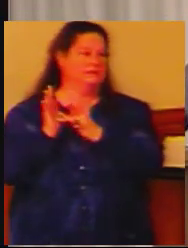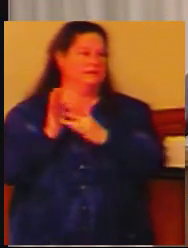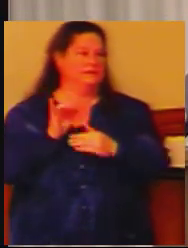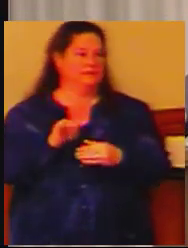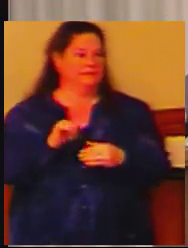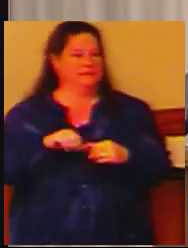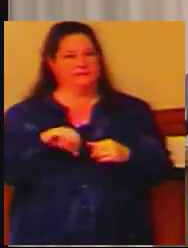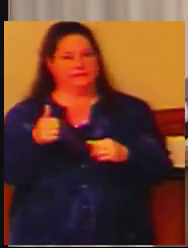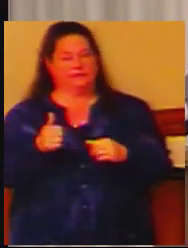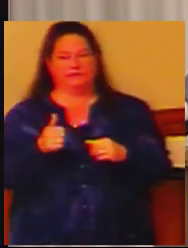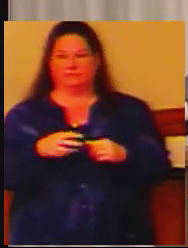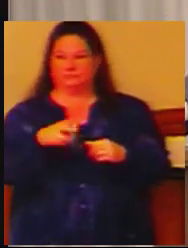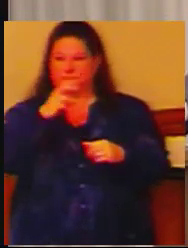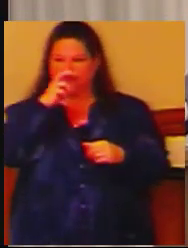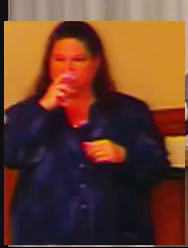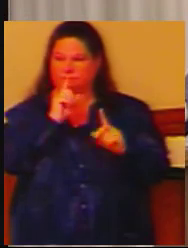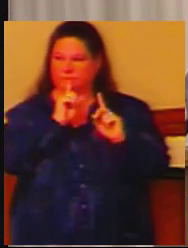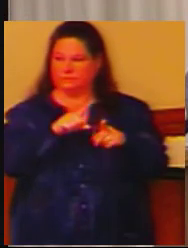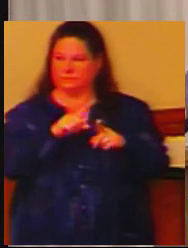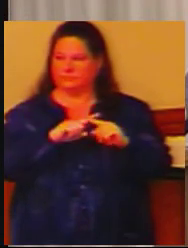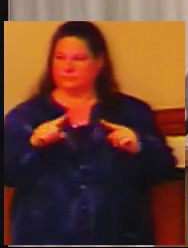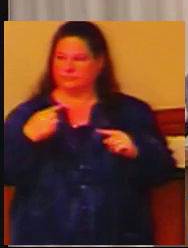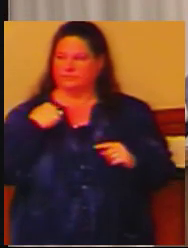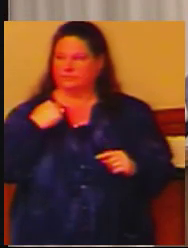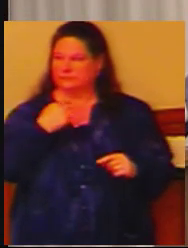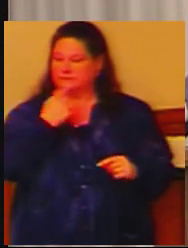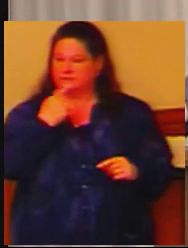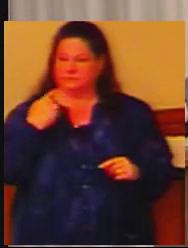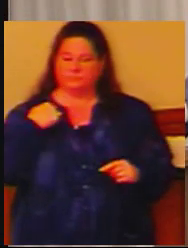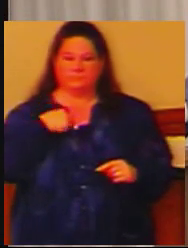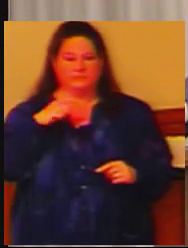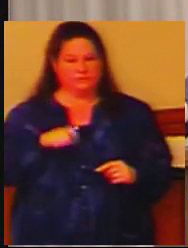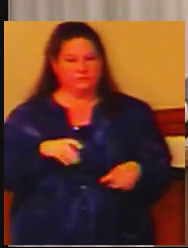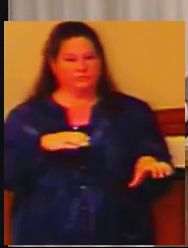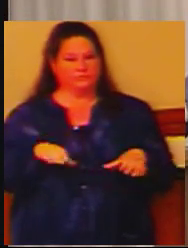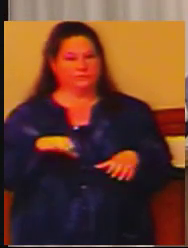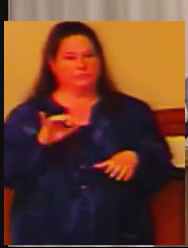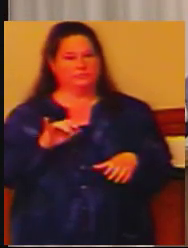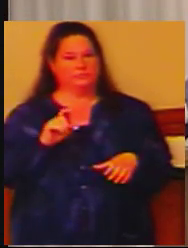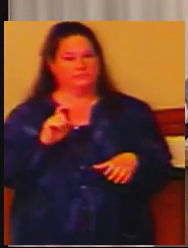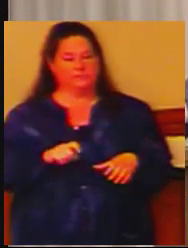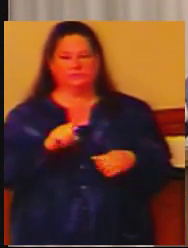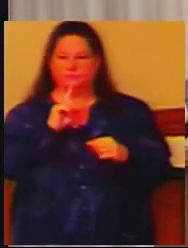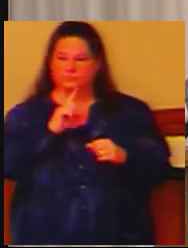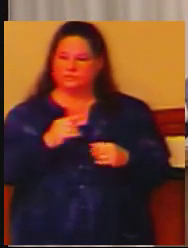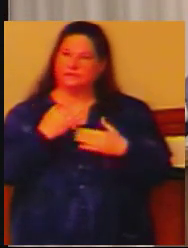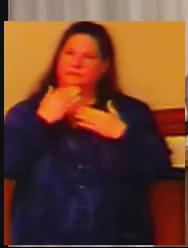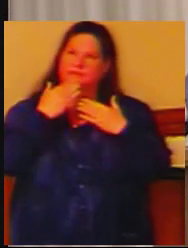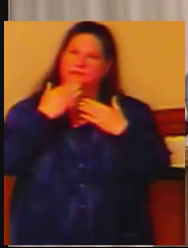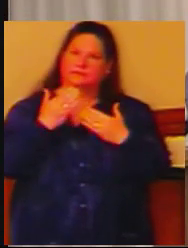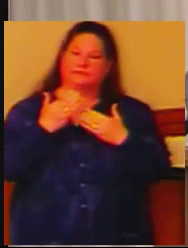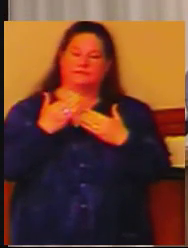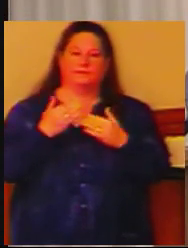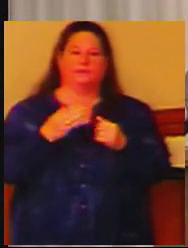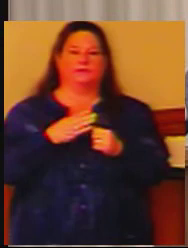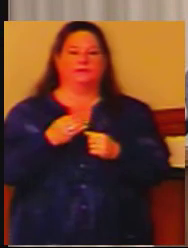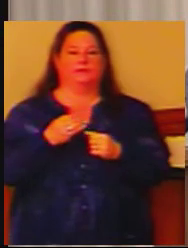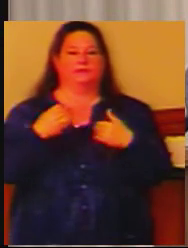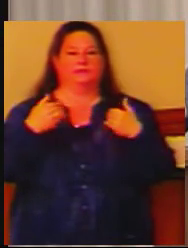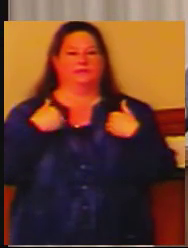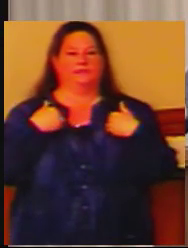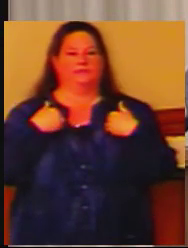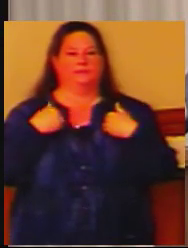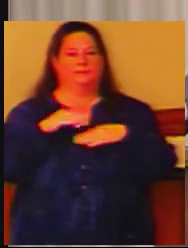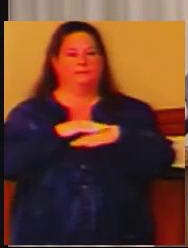another stiff order, but it tells us that that's what we need to do. So we must be truly thankful to even have the